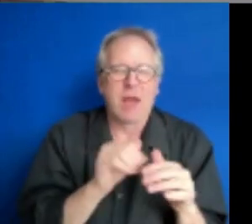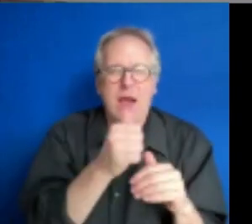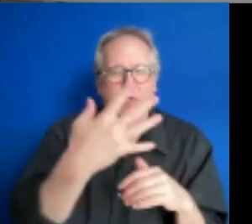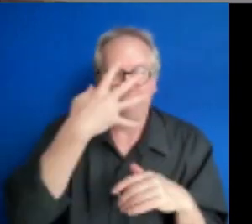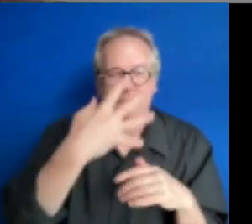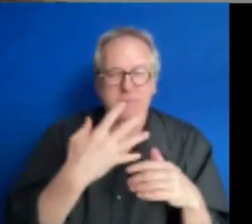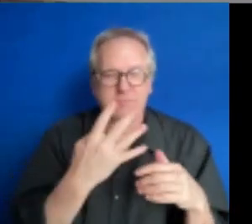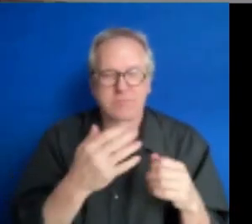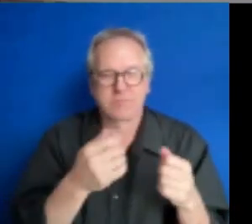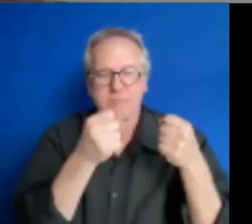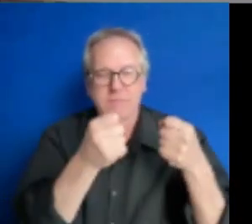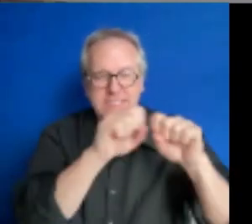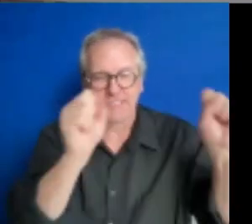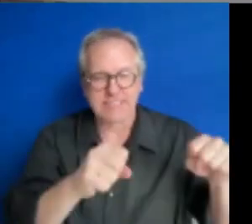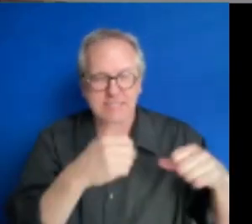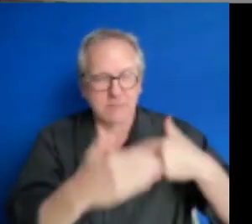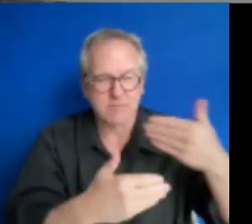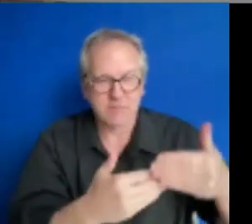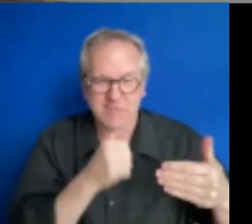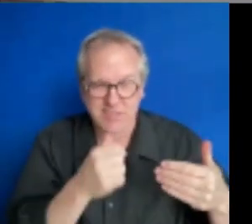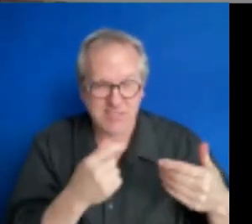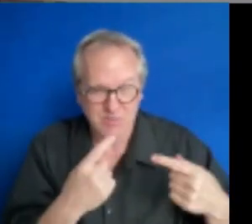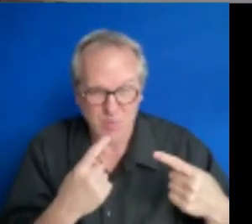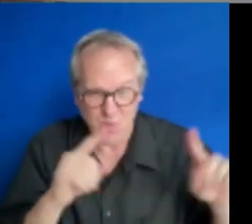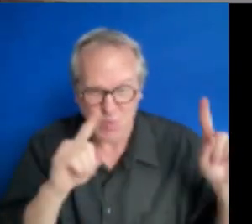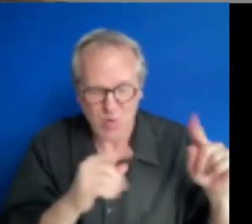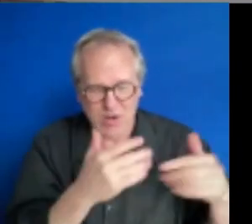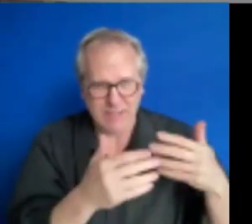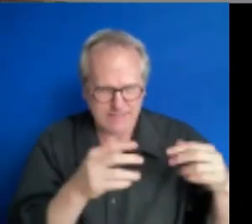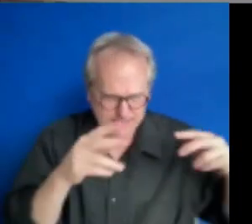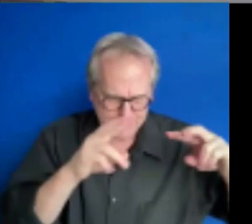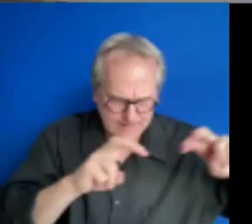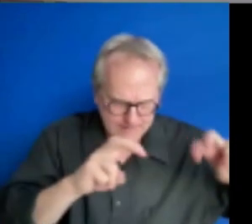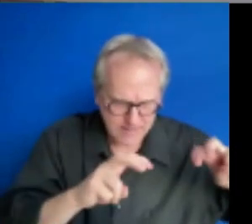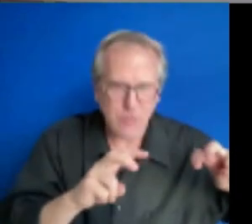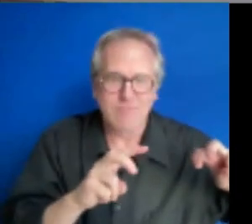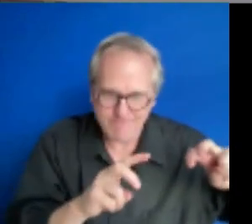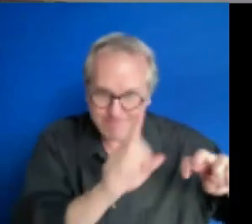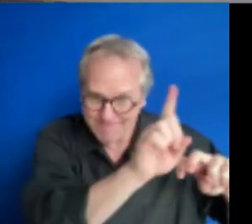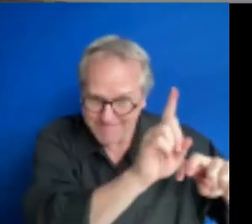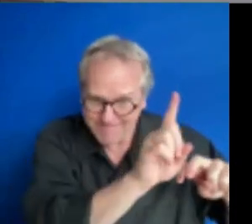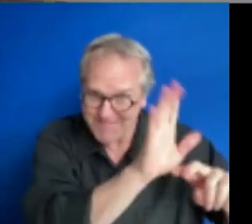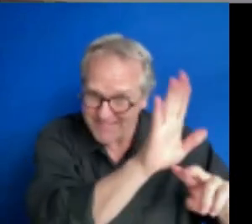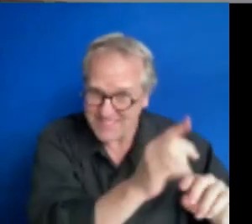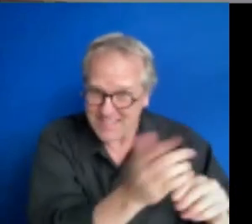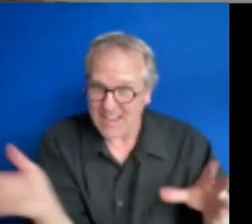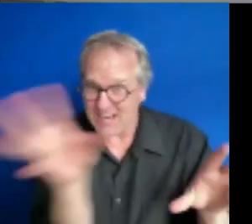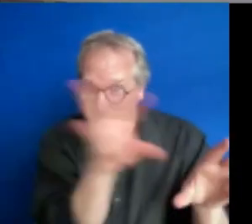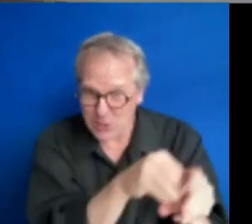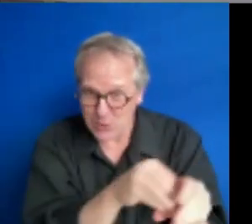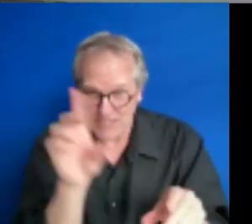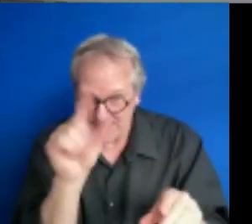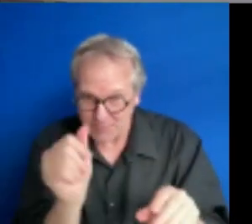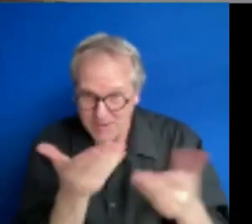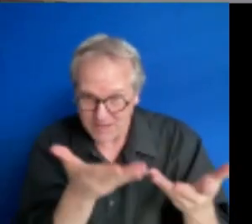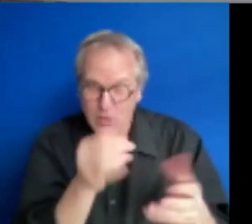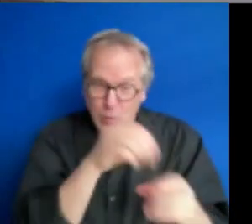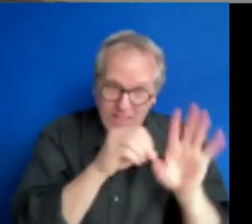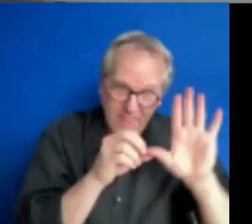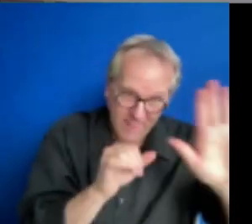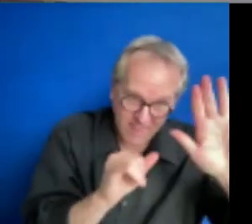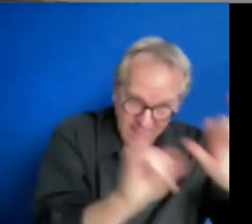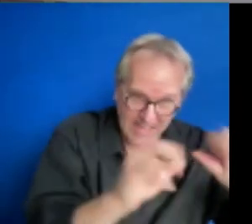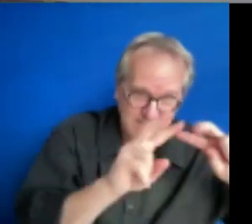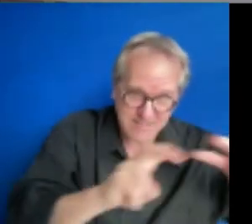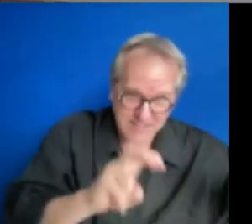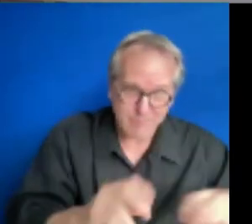criminal justice system works or doesn't work, we have to include disability within that framework. We